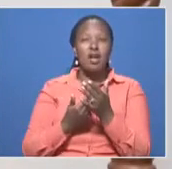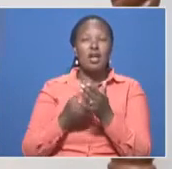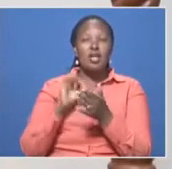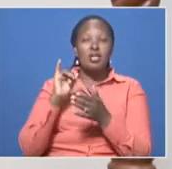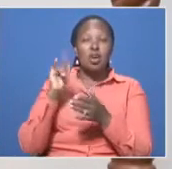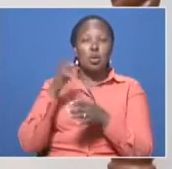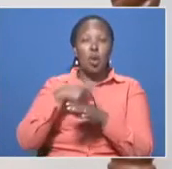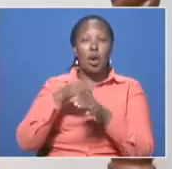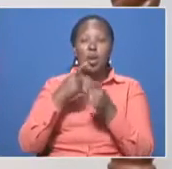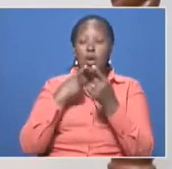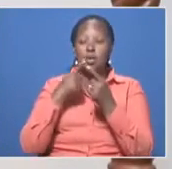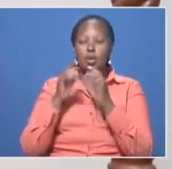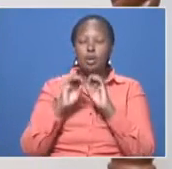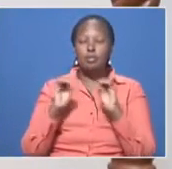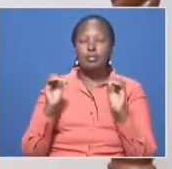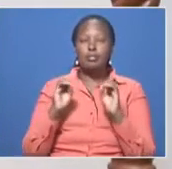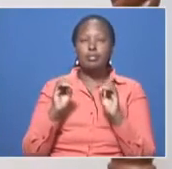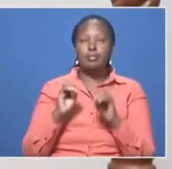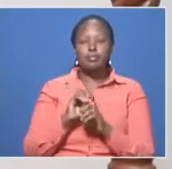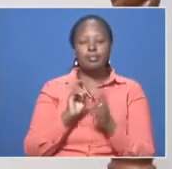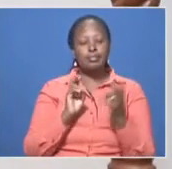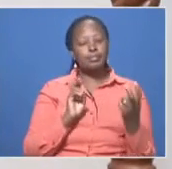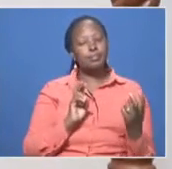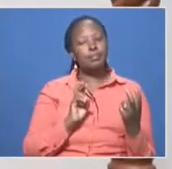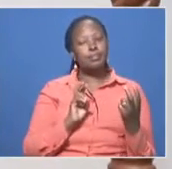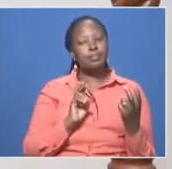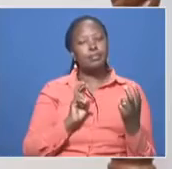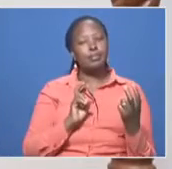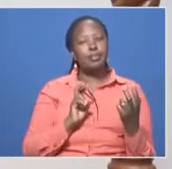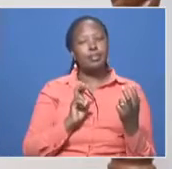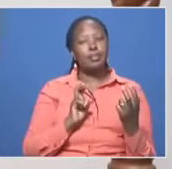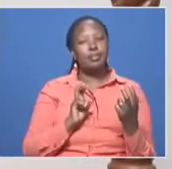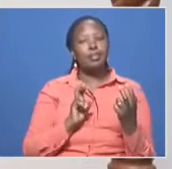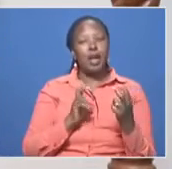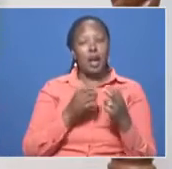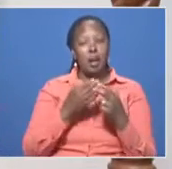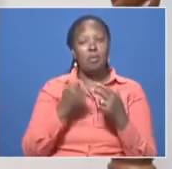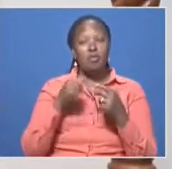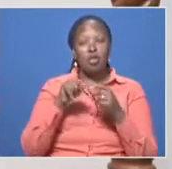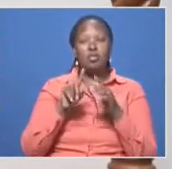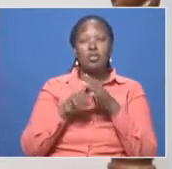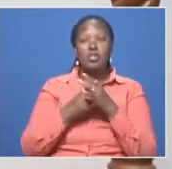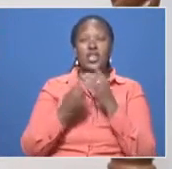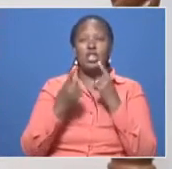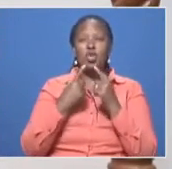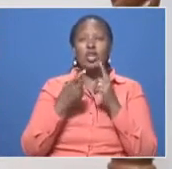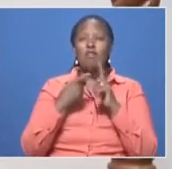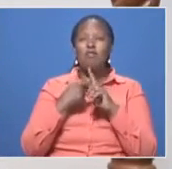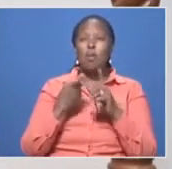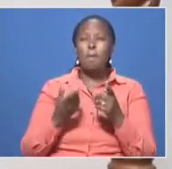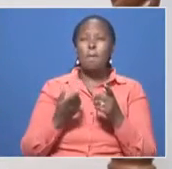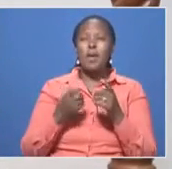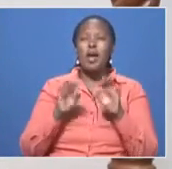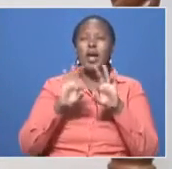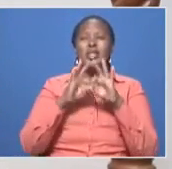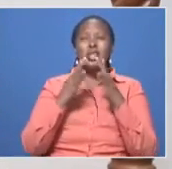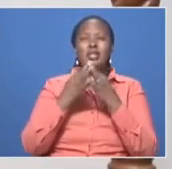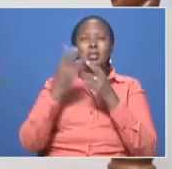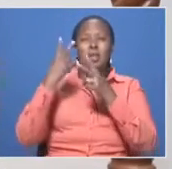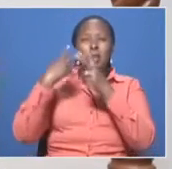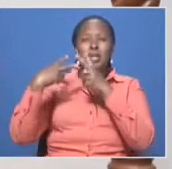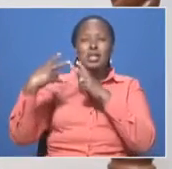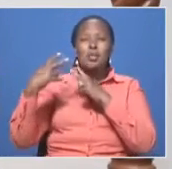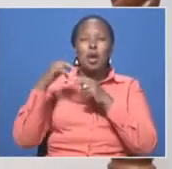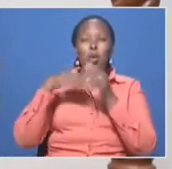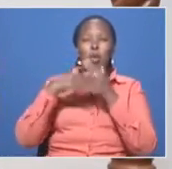not talking, you know, just looking at each other before they really got talking. What was it like from the family perspective? Were